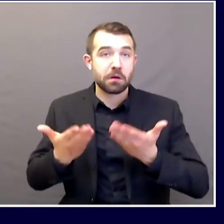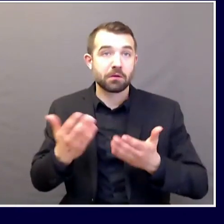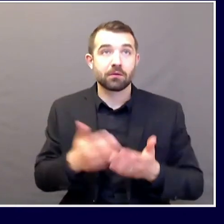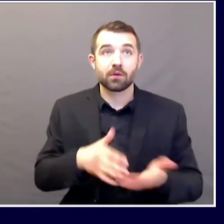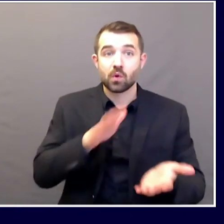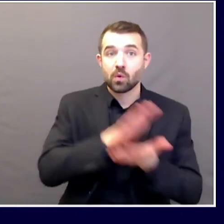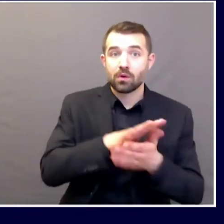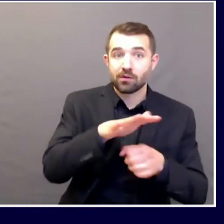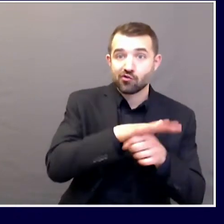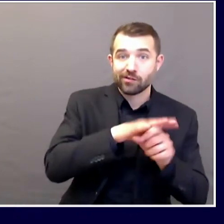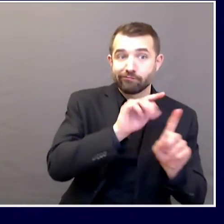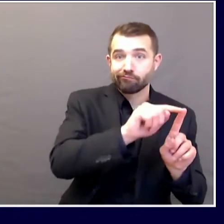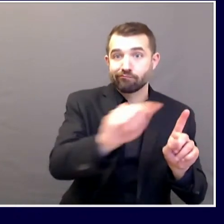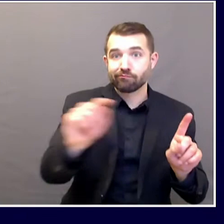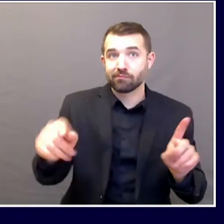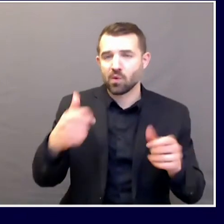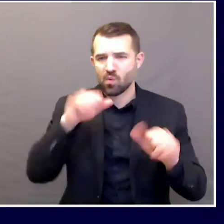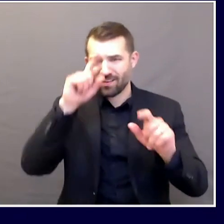to assemble those data.